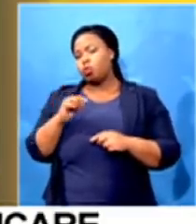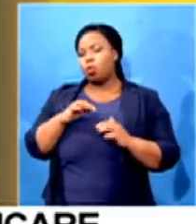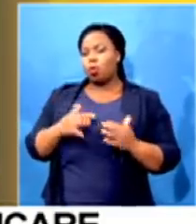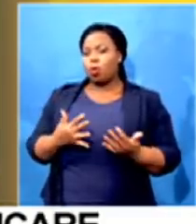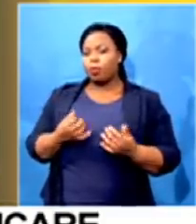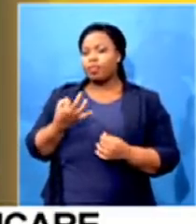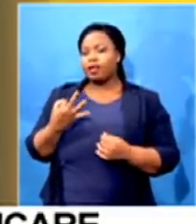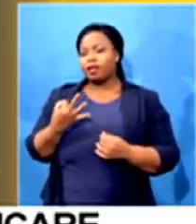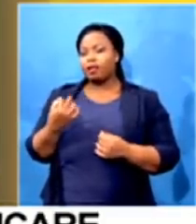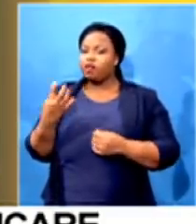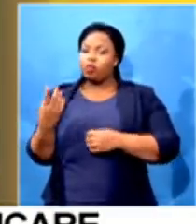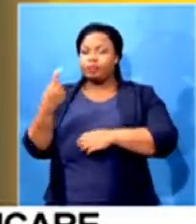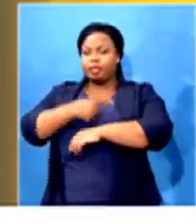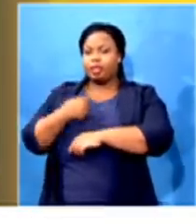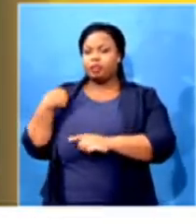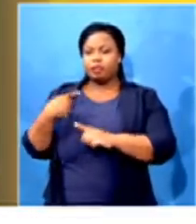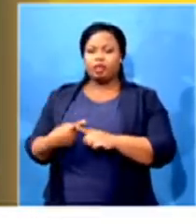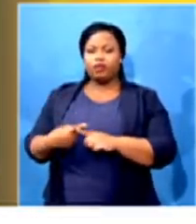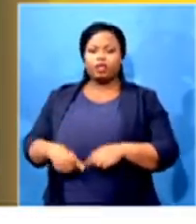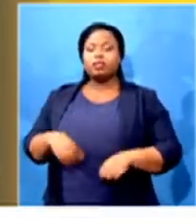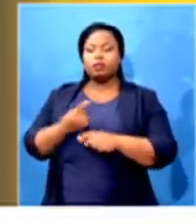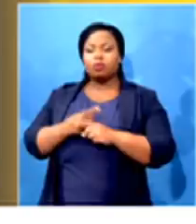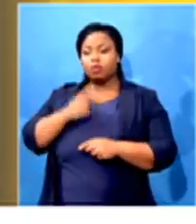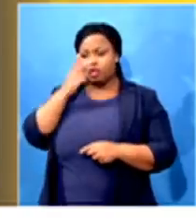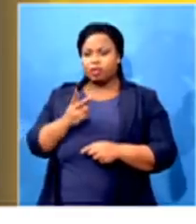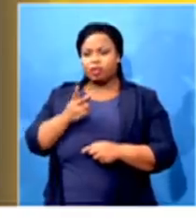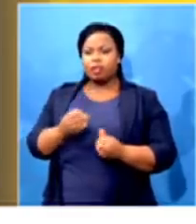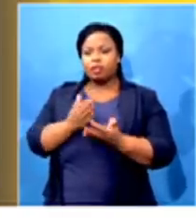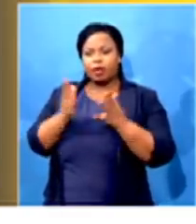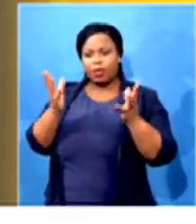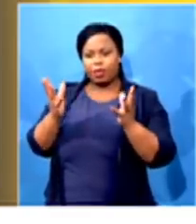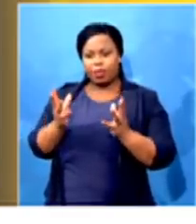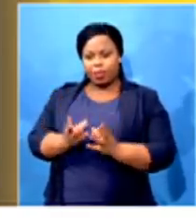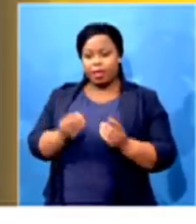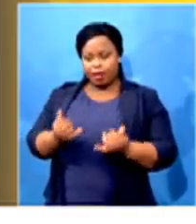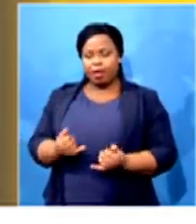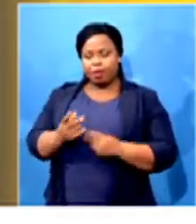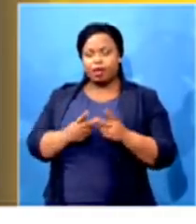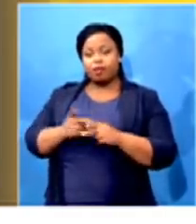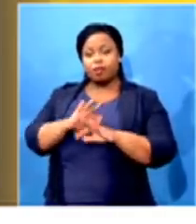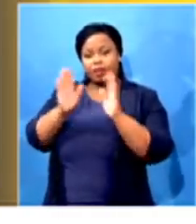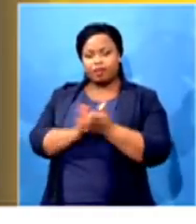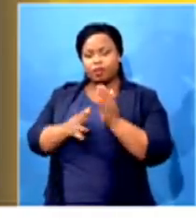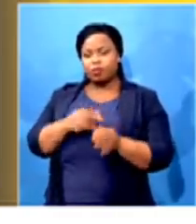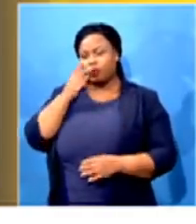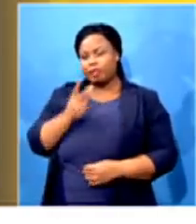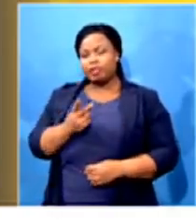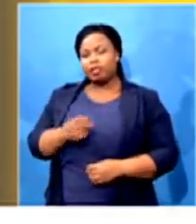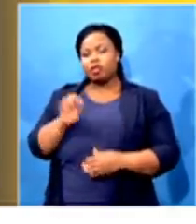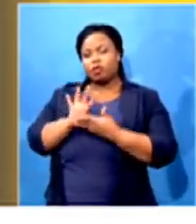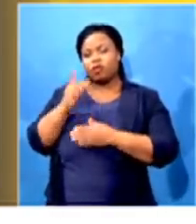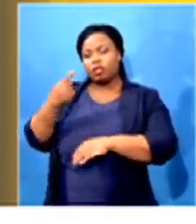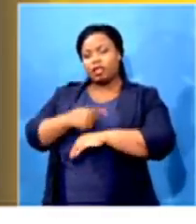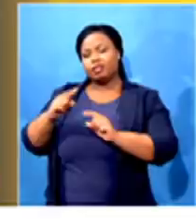past 2 or 4 days, you will realize that the numbers of new cases are decreasing compared to what we have been seeing in the past 14 days or